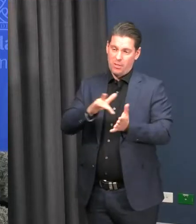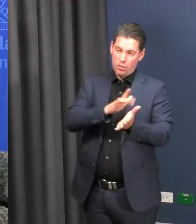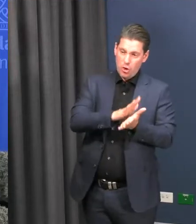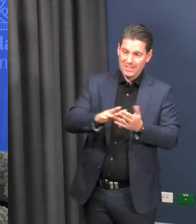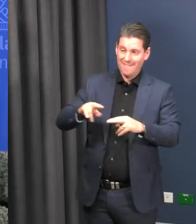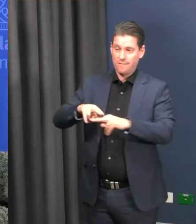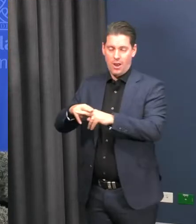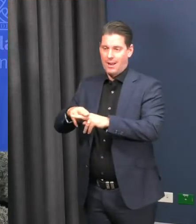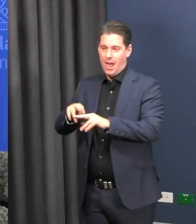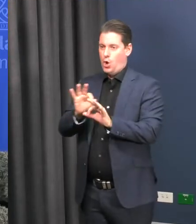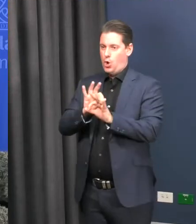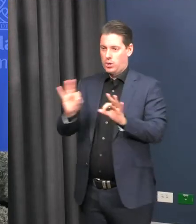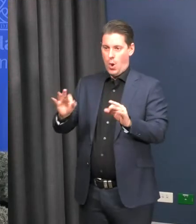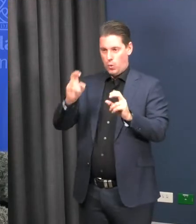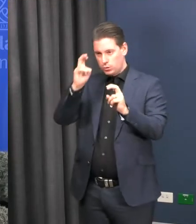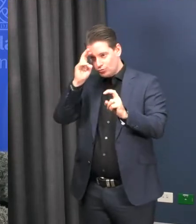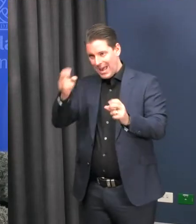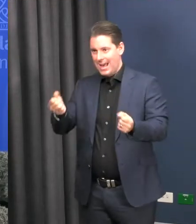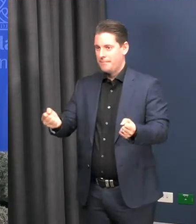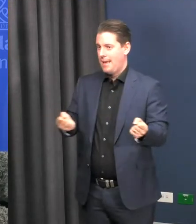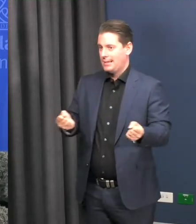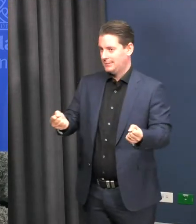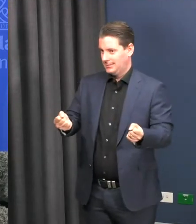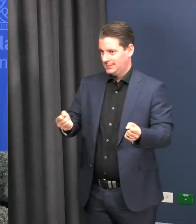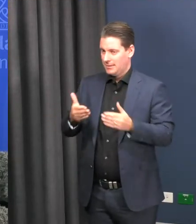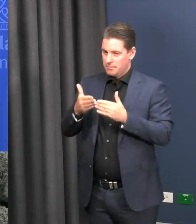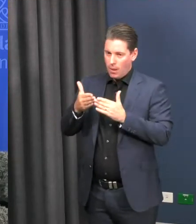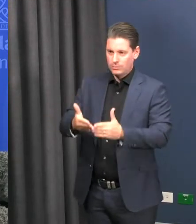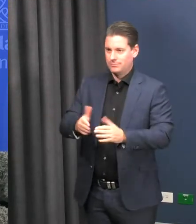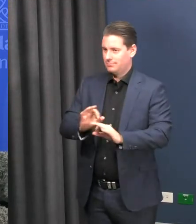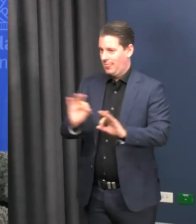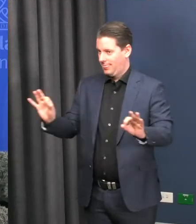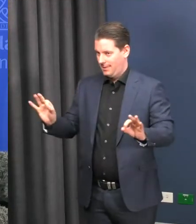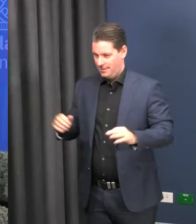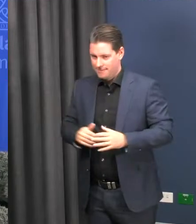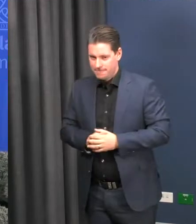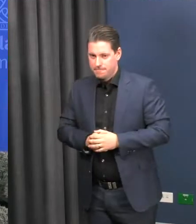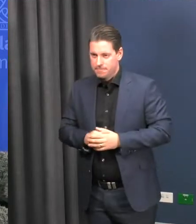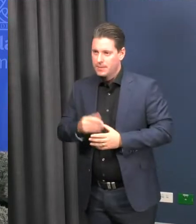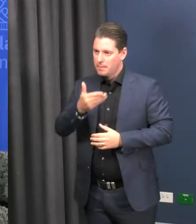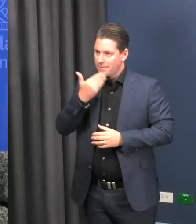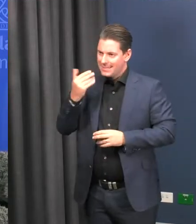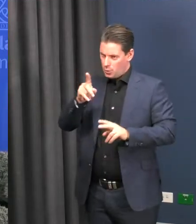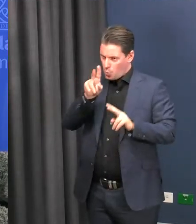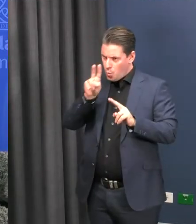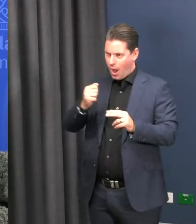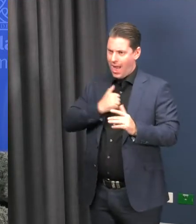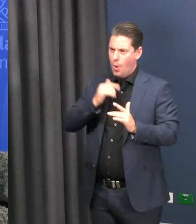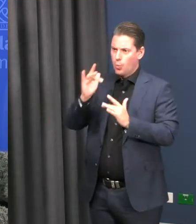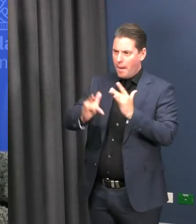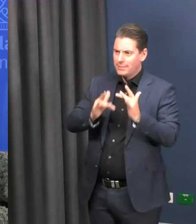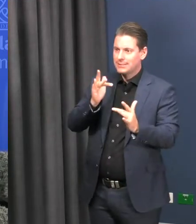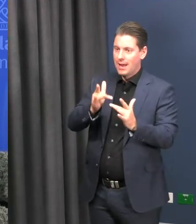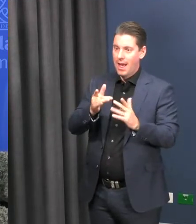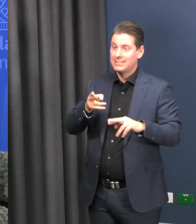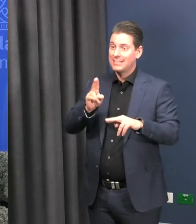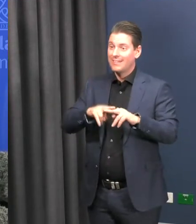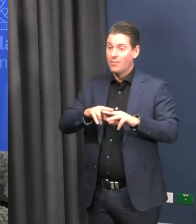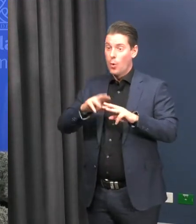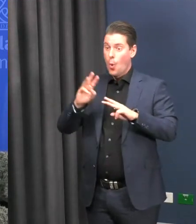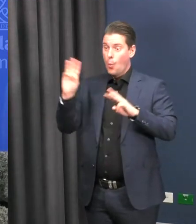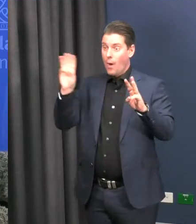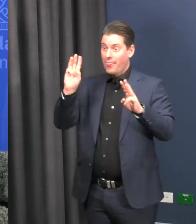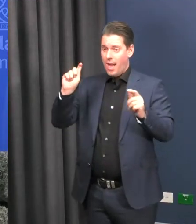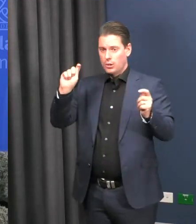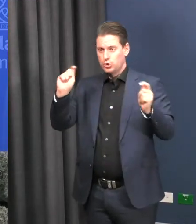a minimum. But people should stay across the disaster website, because obviously if the weather deteriorates this afternoon,